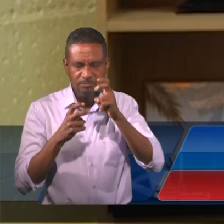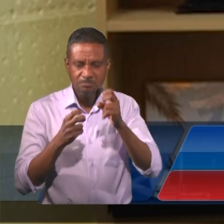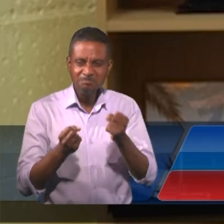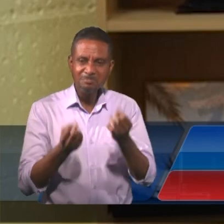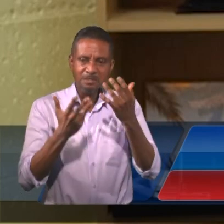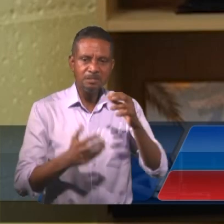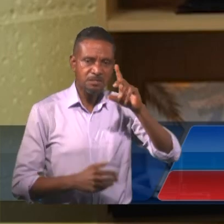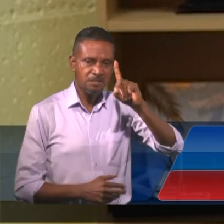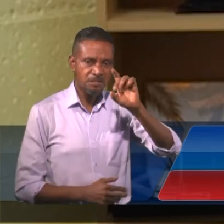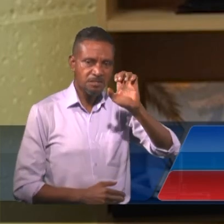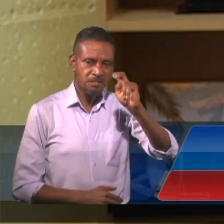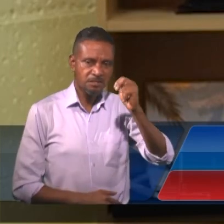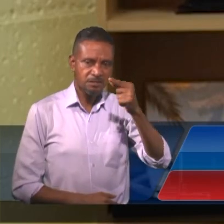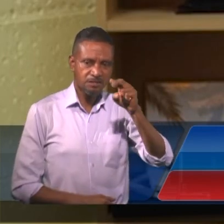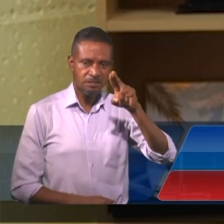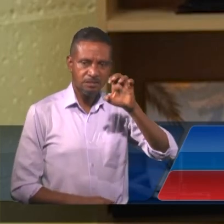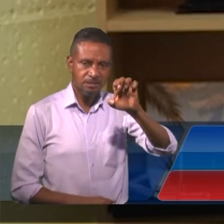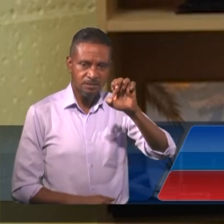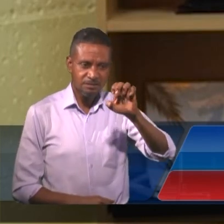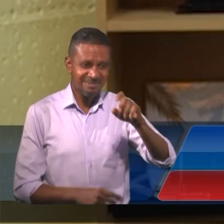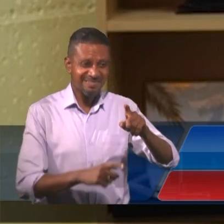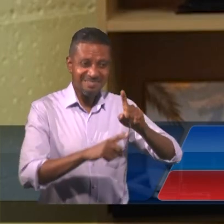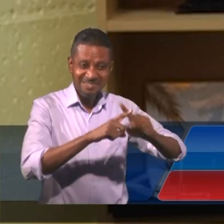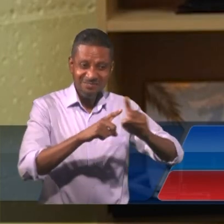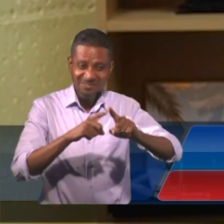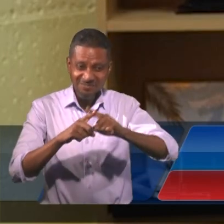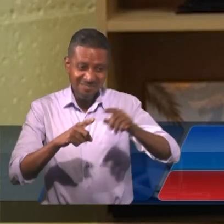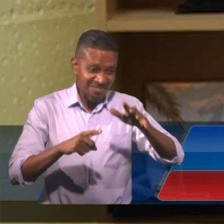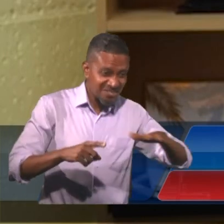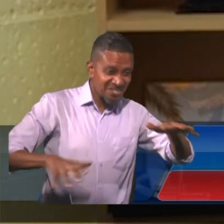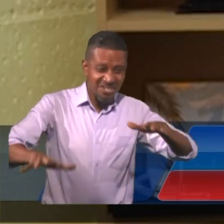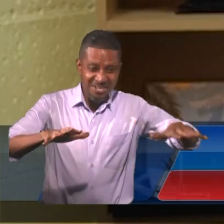in several member states.